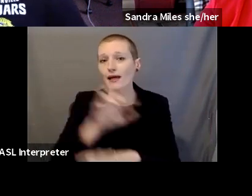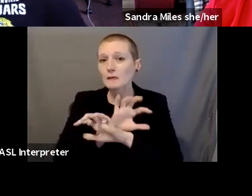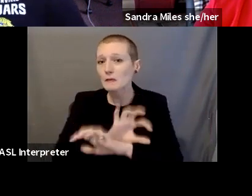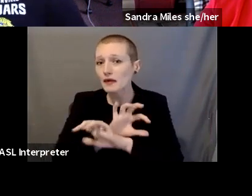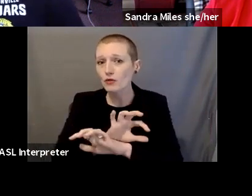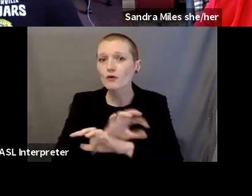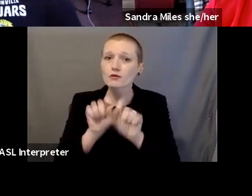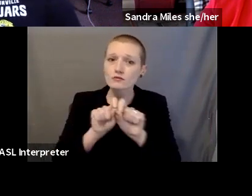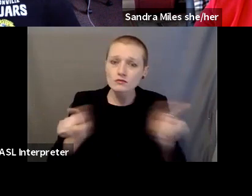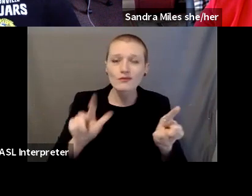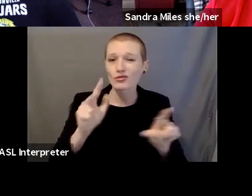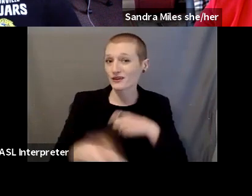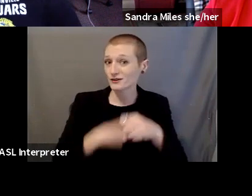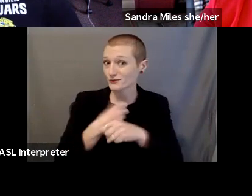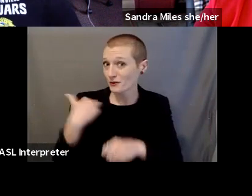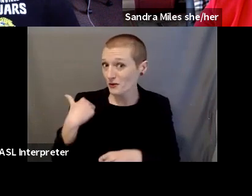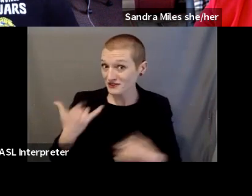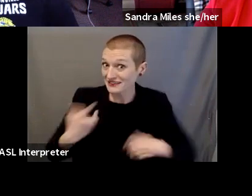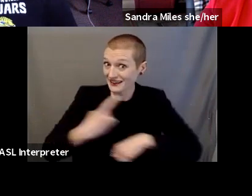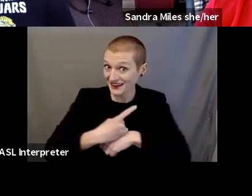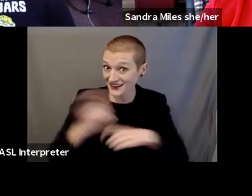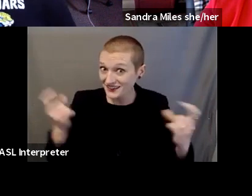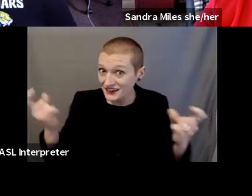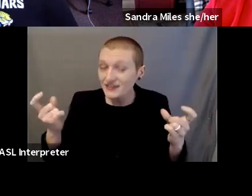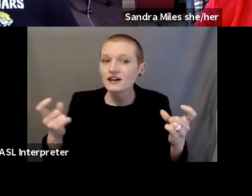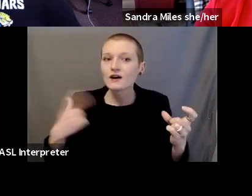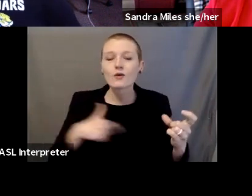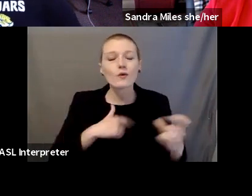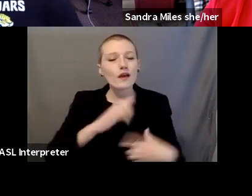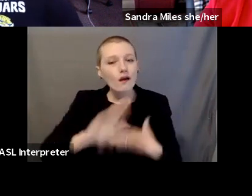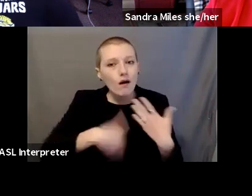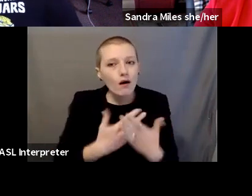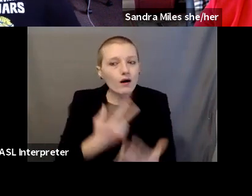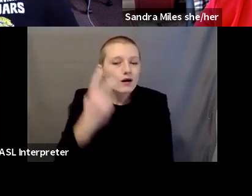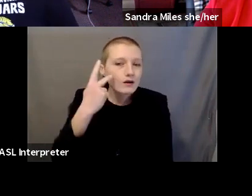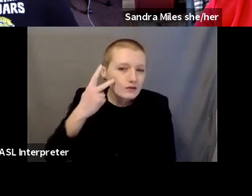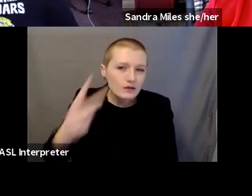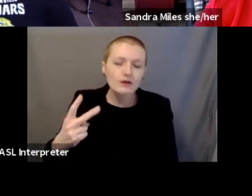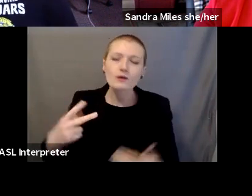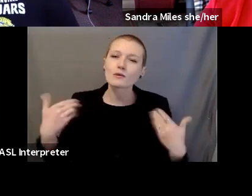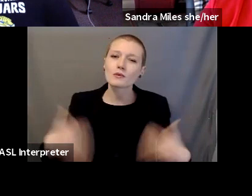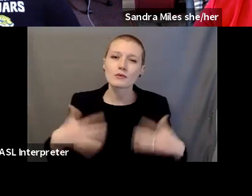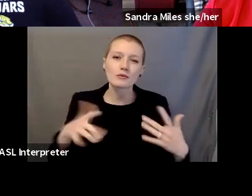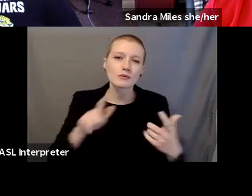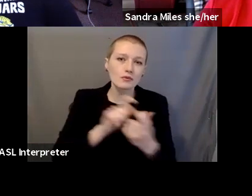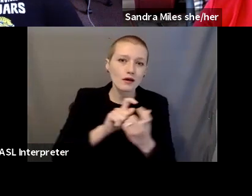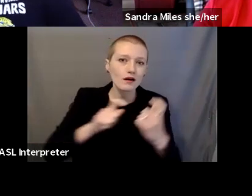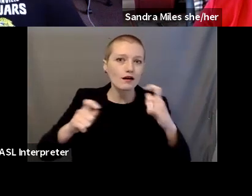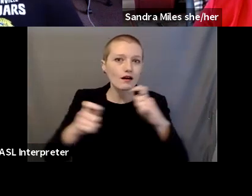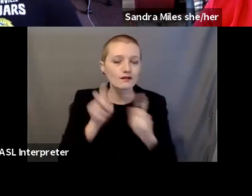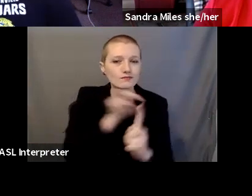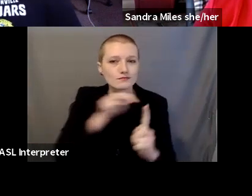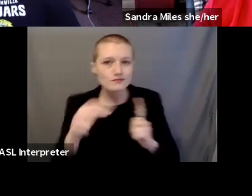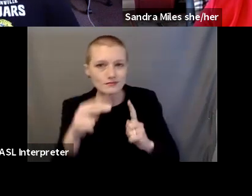like 3 years ago today, like we all saw how much that changed, like how people saw Black people.